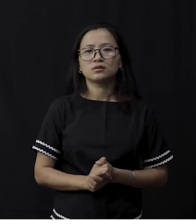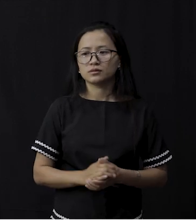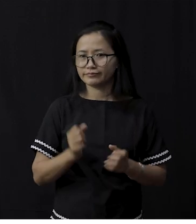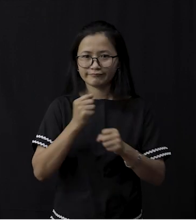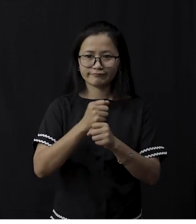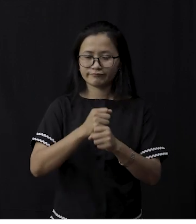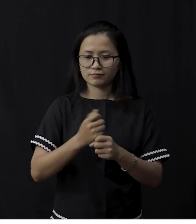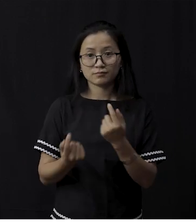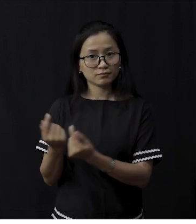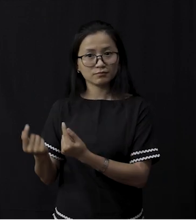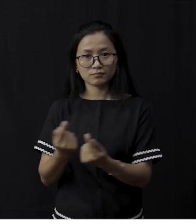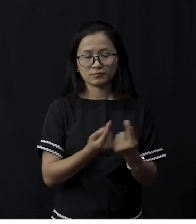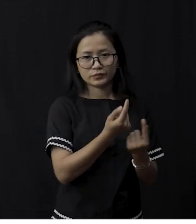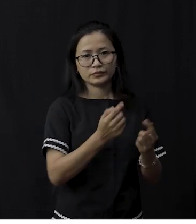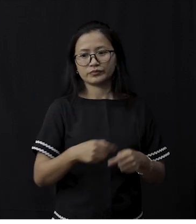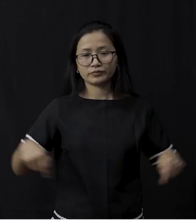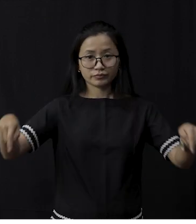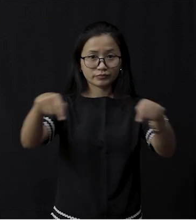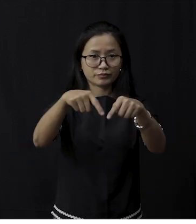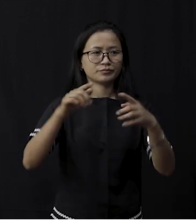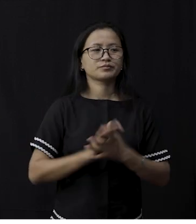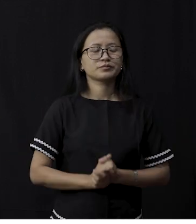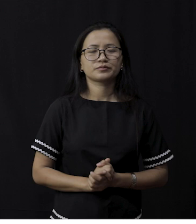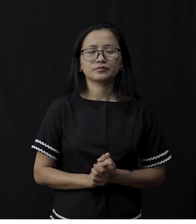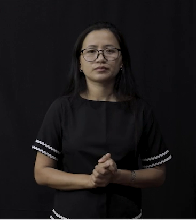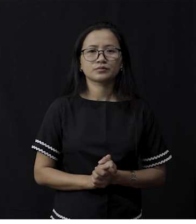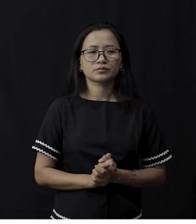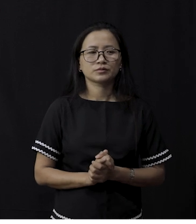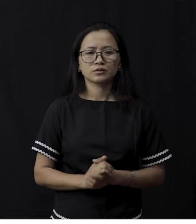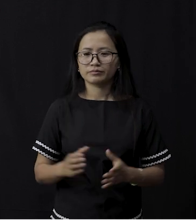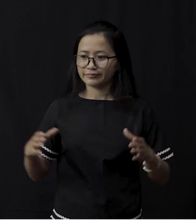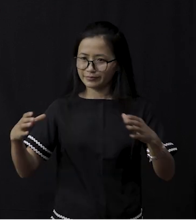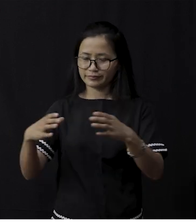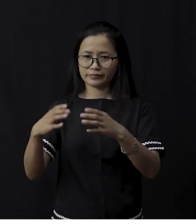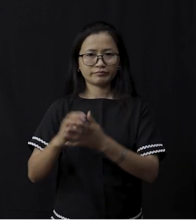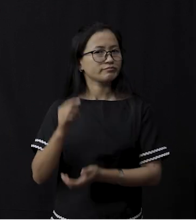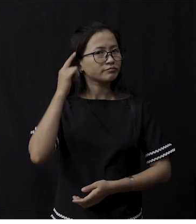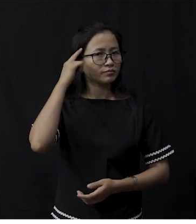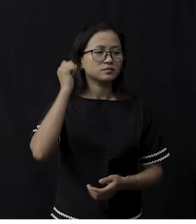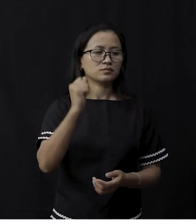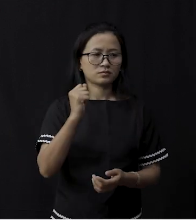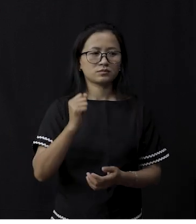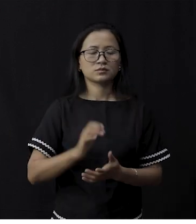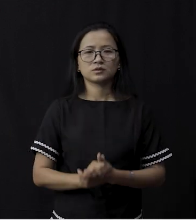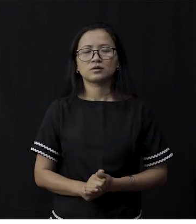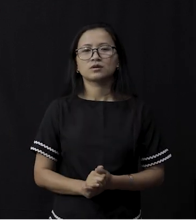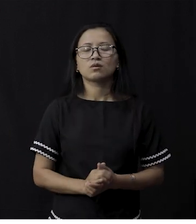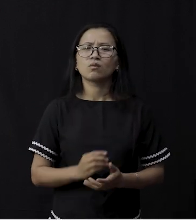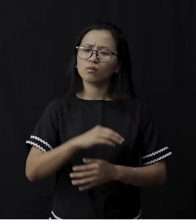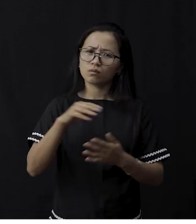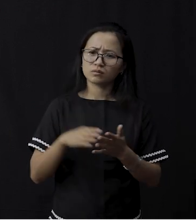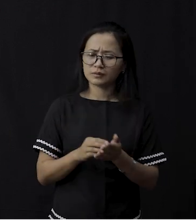in a garden. So, yes, there was a garden also. And then a dustbin. Remember, all the trash has to go